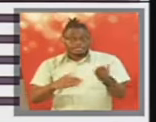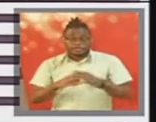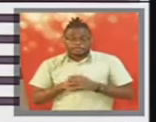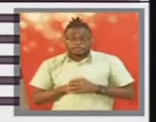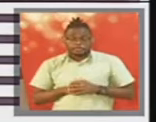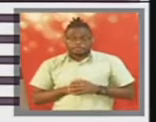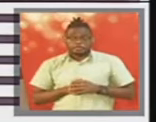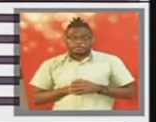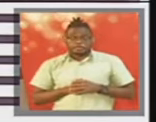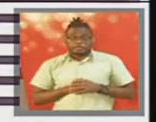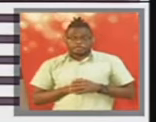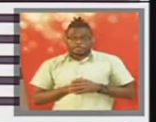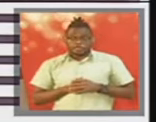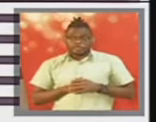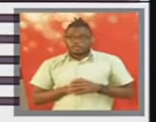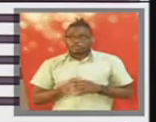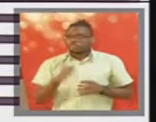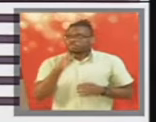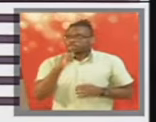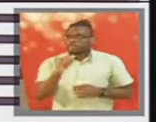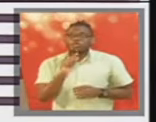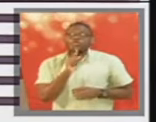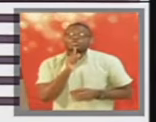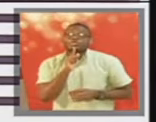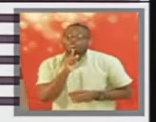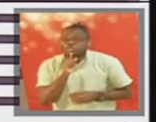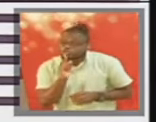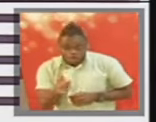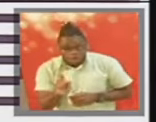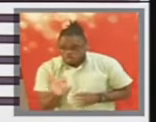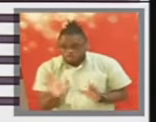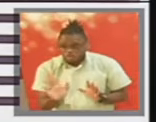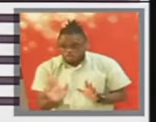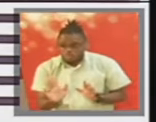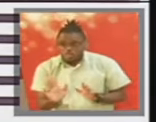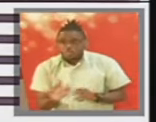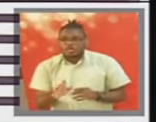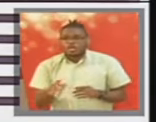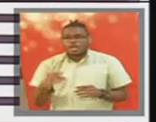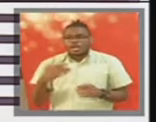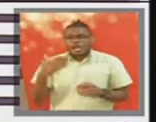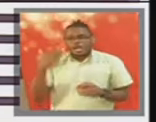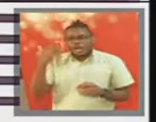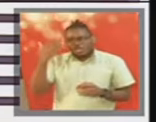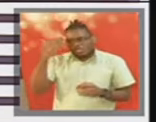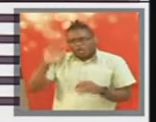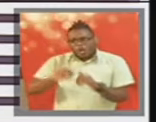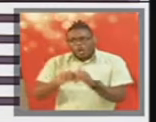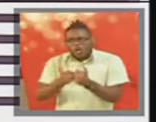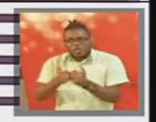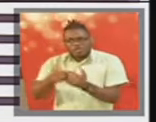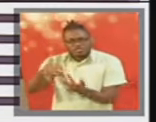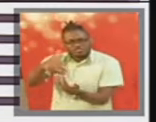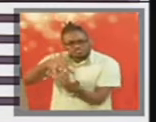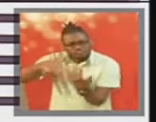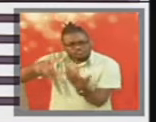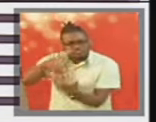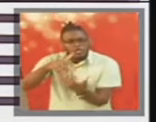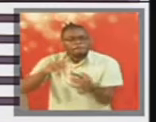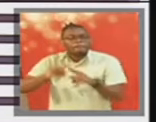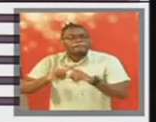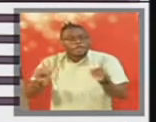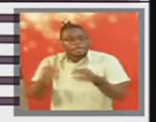Whatever the source of, whatever the cause of the movements and gatherings, the issue is that once people move and once people